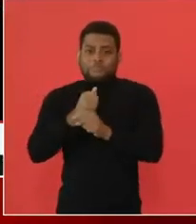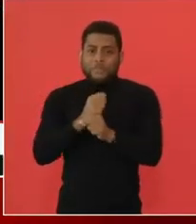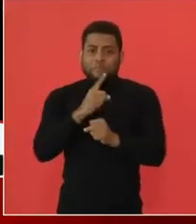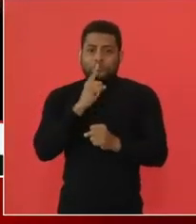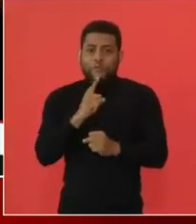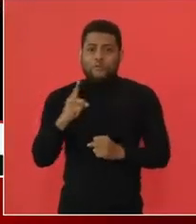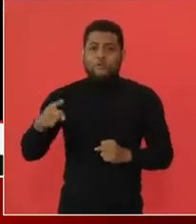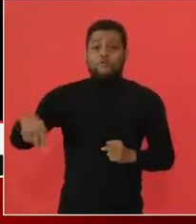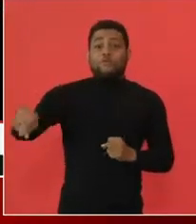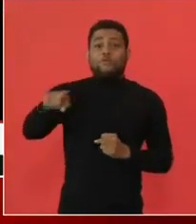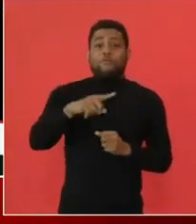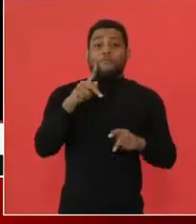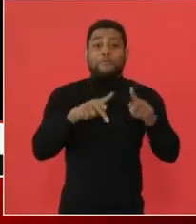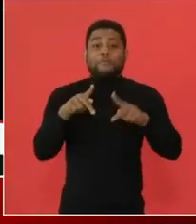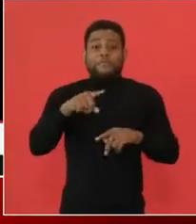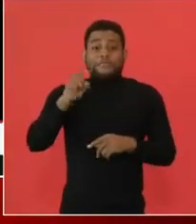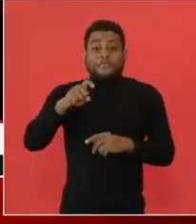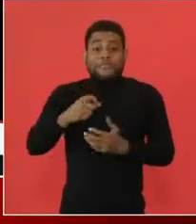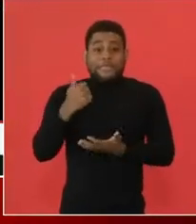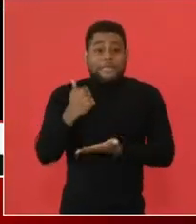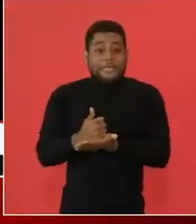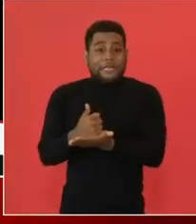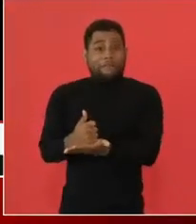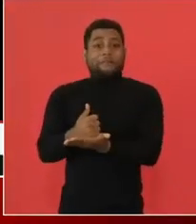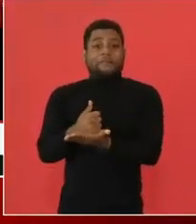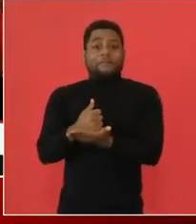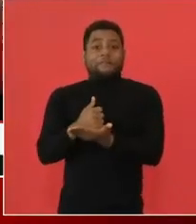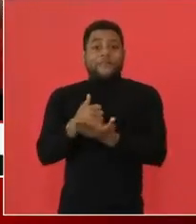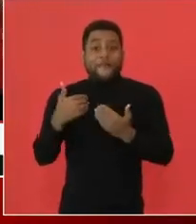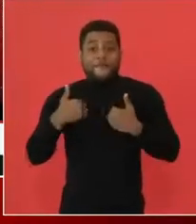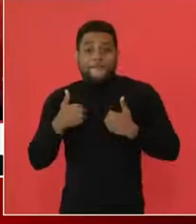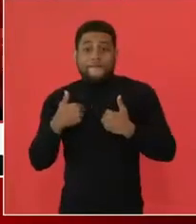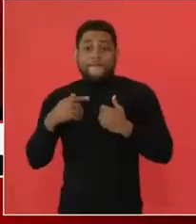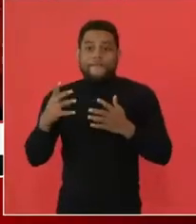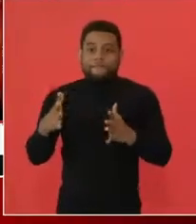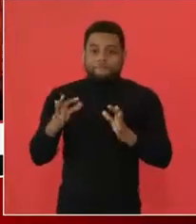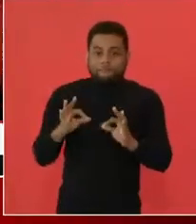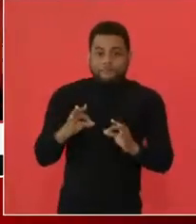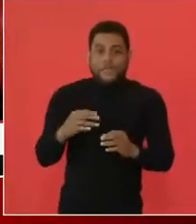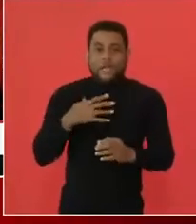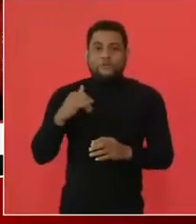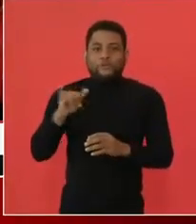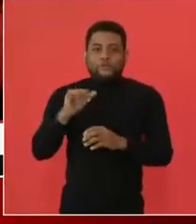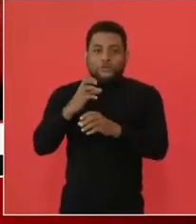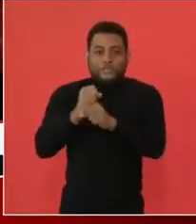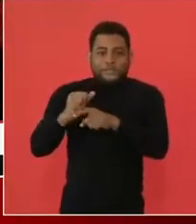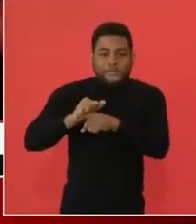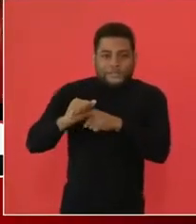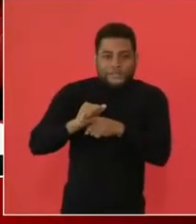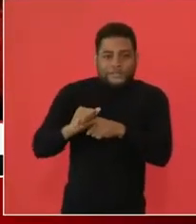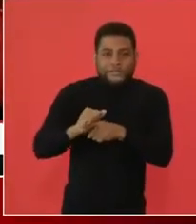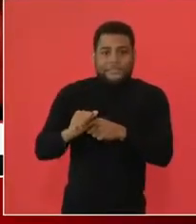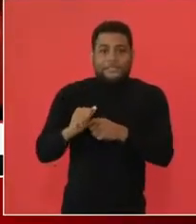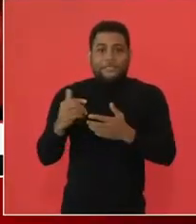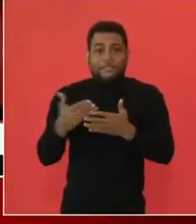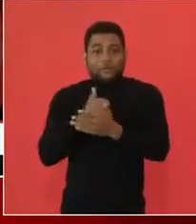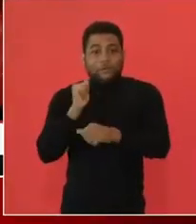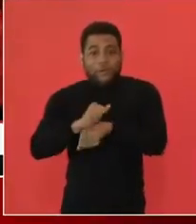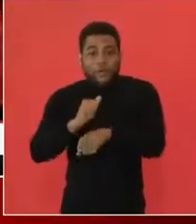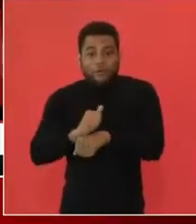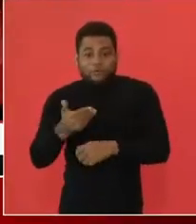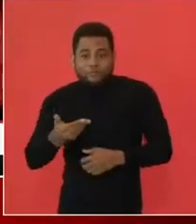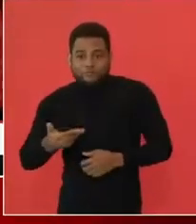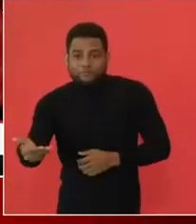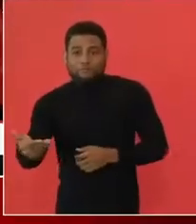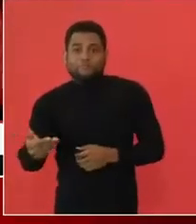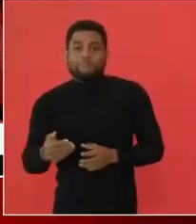need relief are getting relief, but people are going to be retraining. They're going to be looking for new jobs. They're going to be trying to